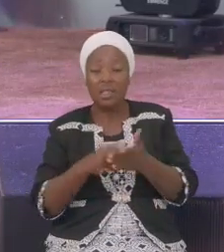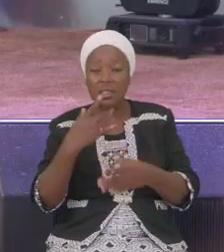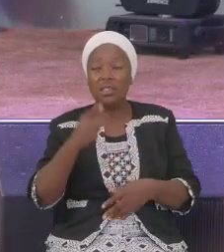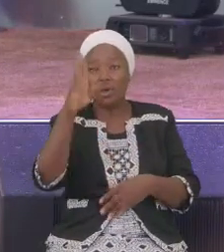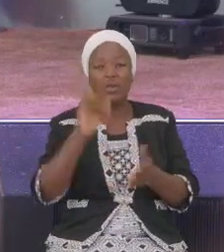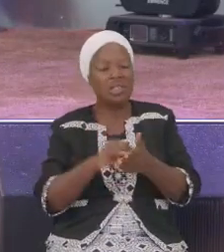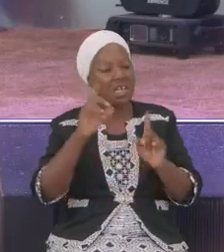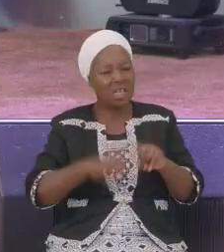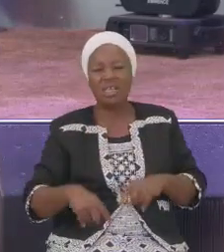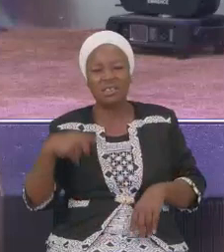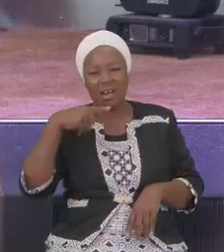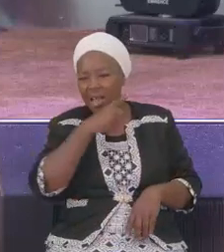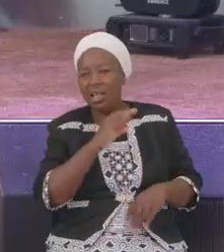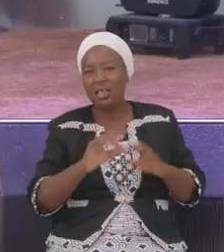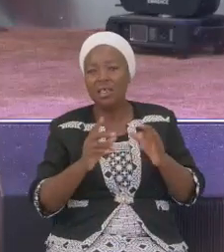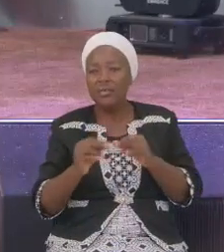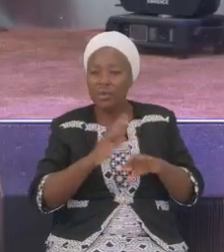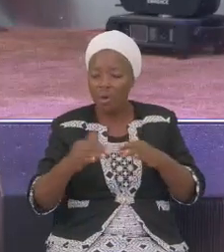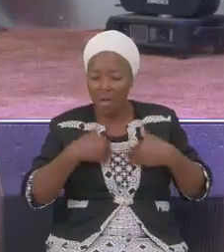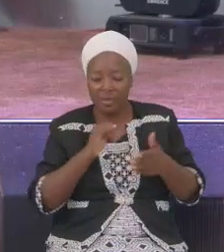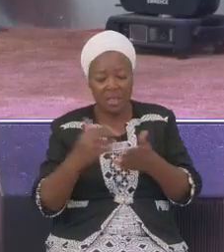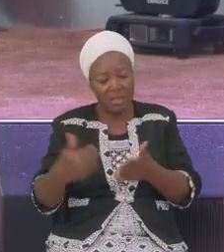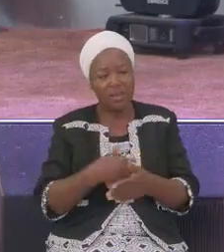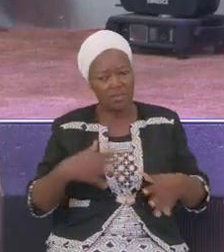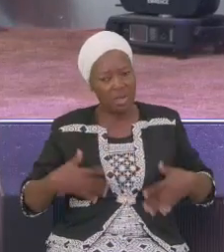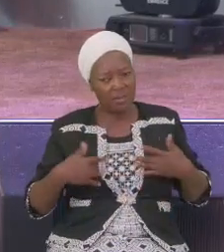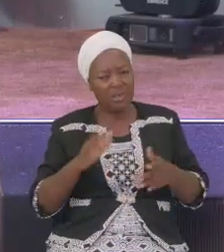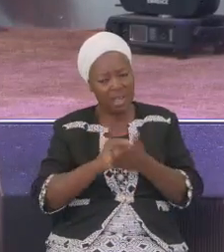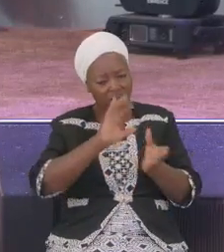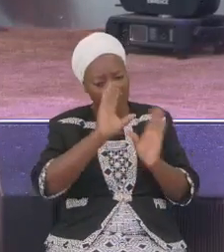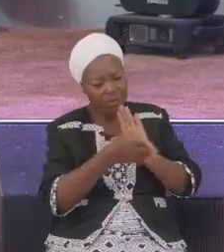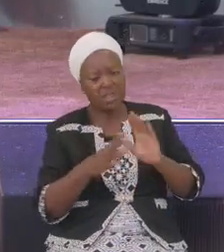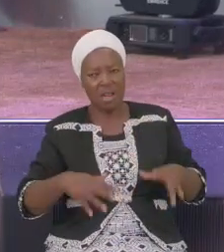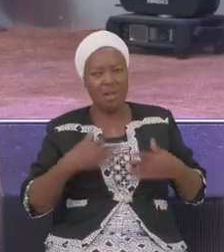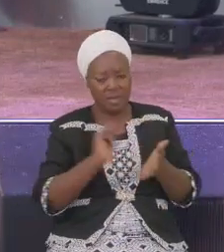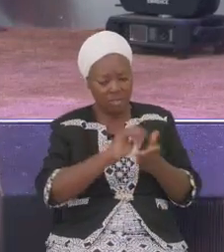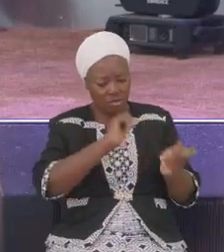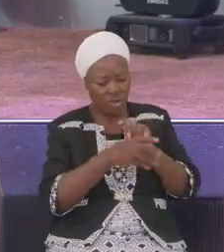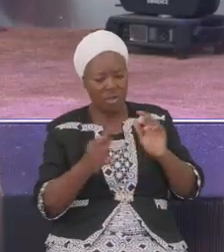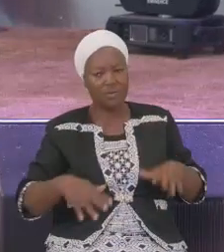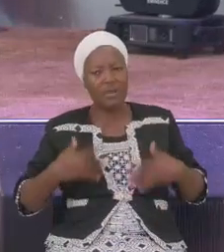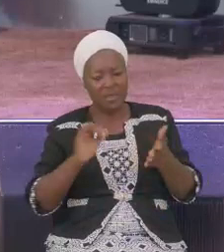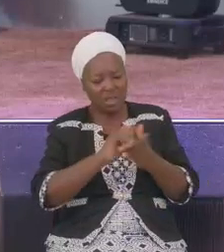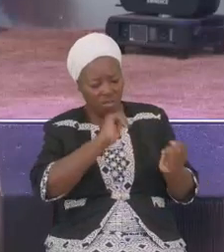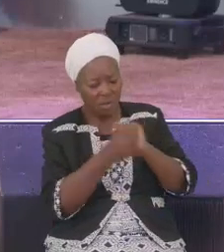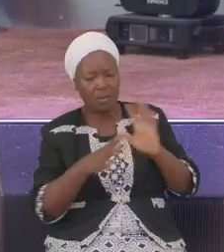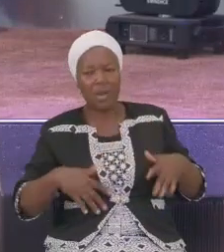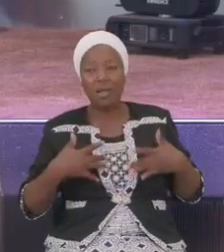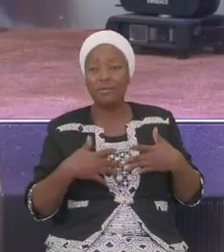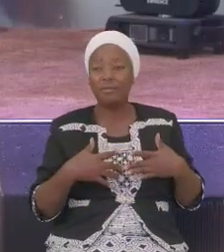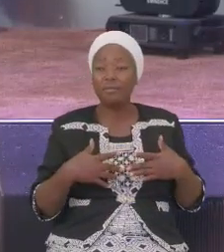who cannot lie. If you don't have that new life, that converted life, that change of life, that transformed